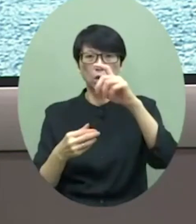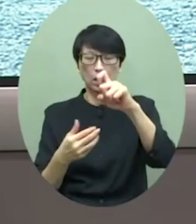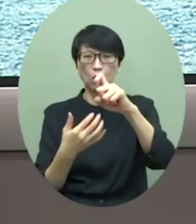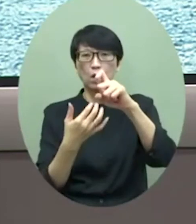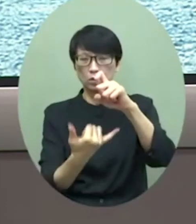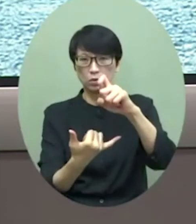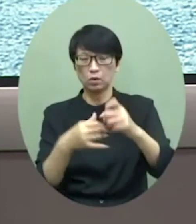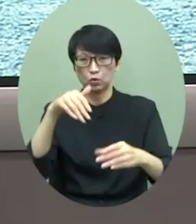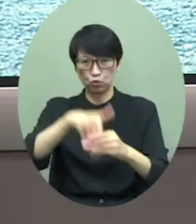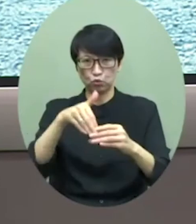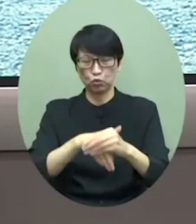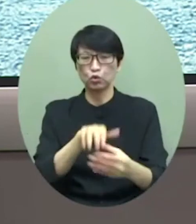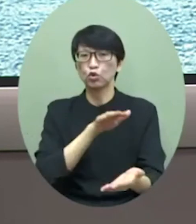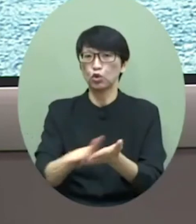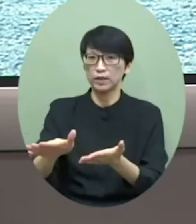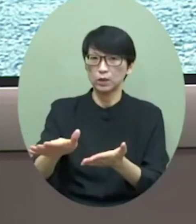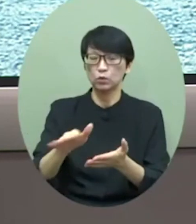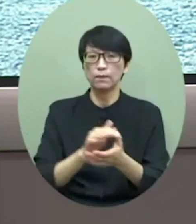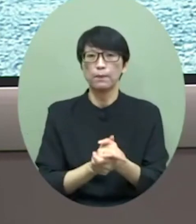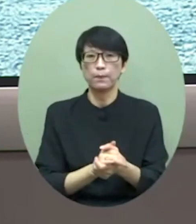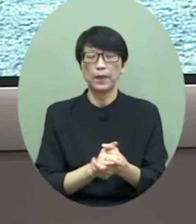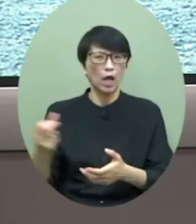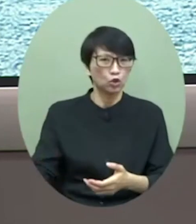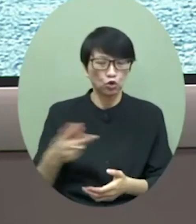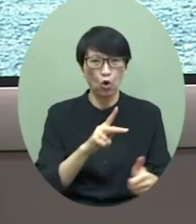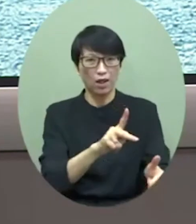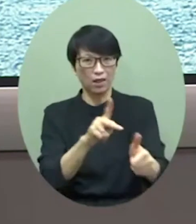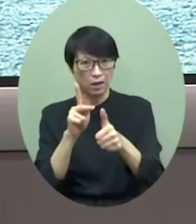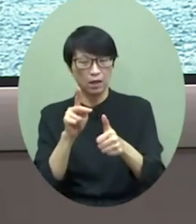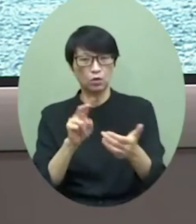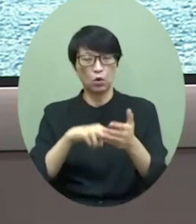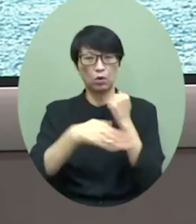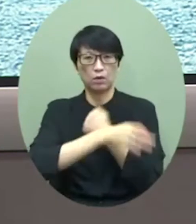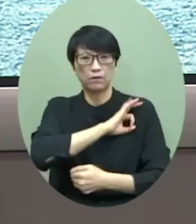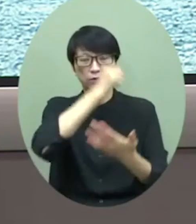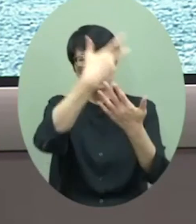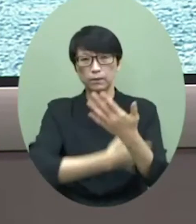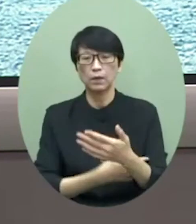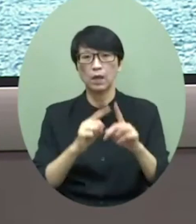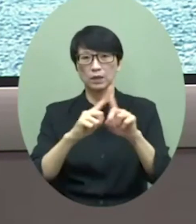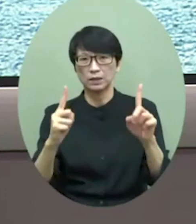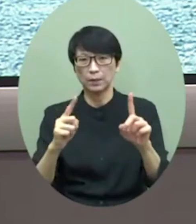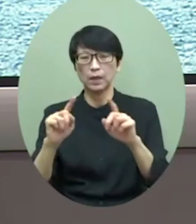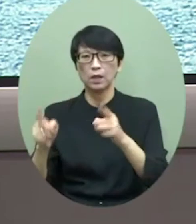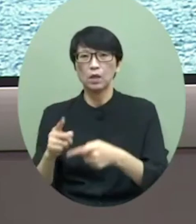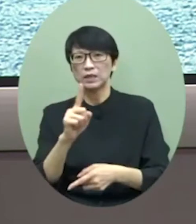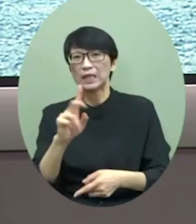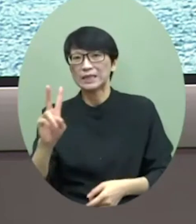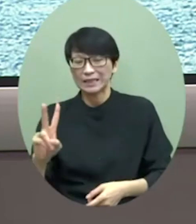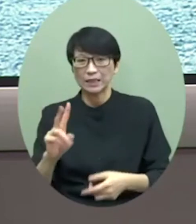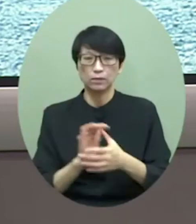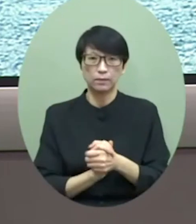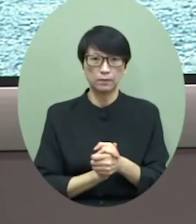section 6 bracket 2, I have decided that the election be held on the 6th of September, so I could rescind